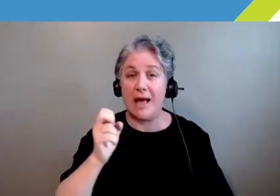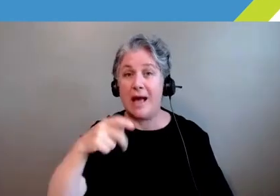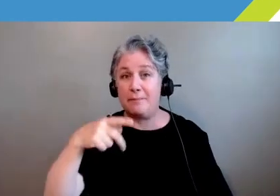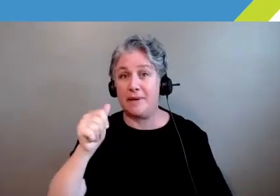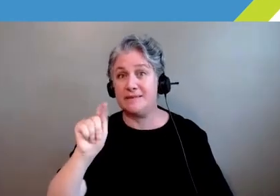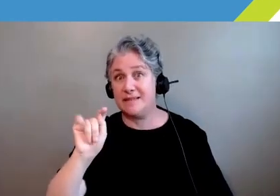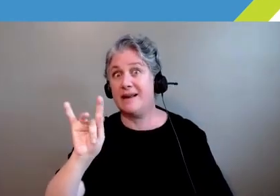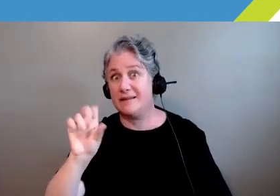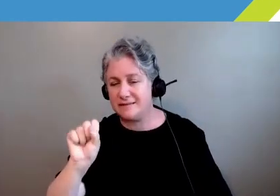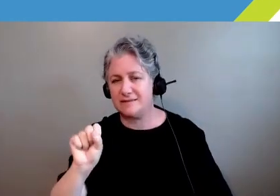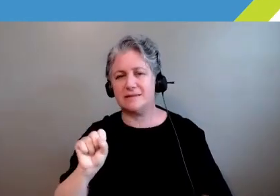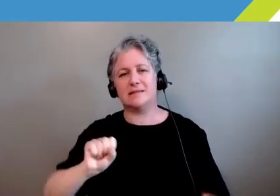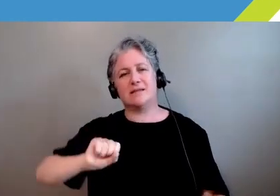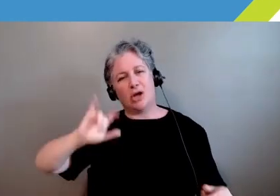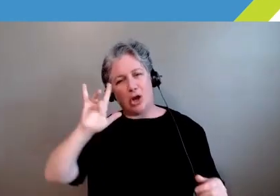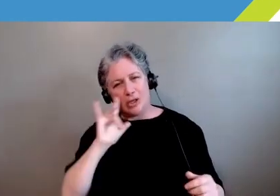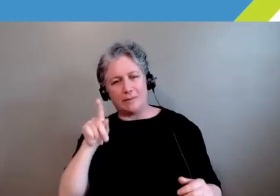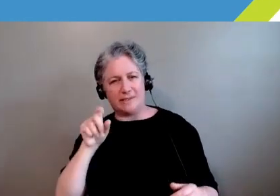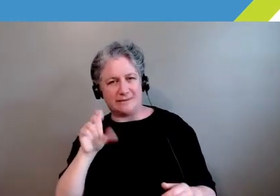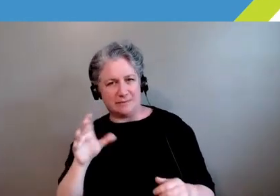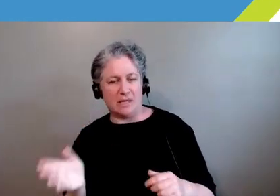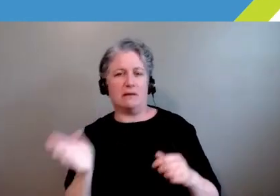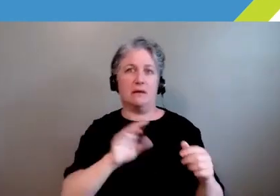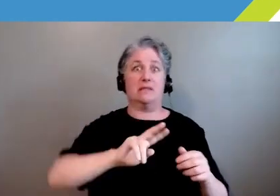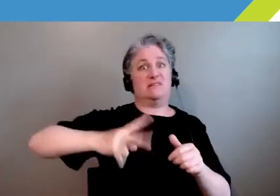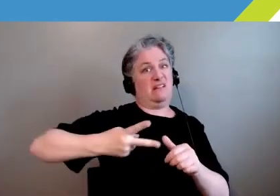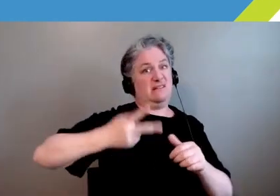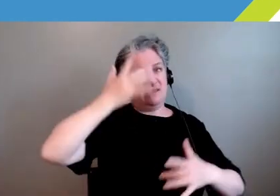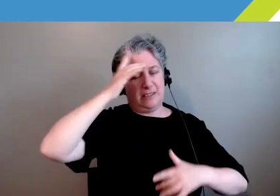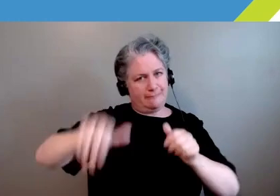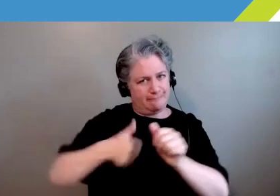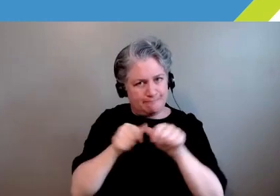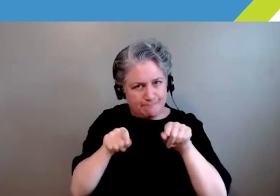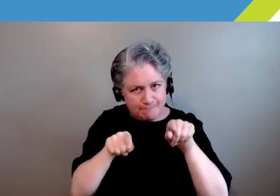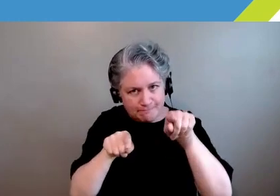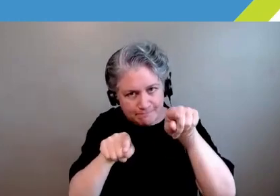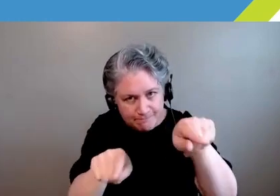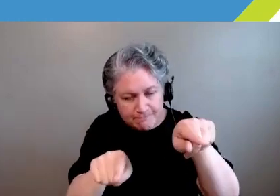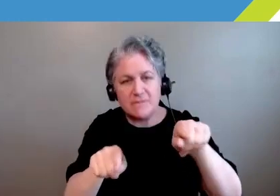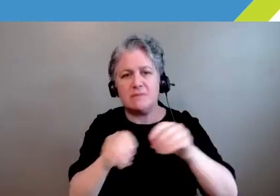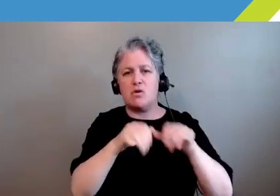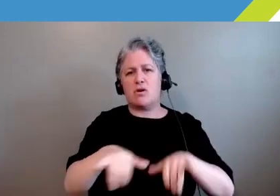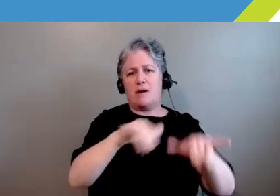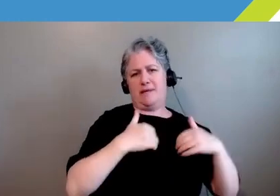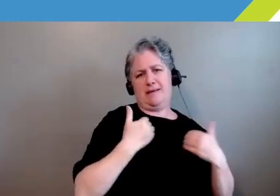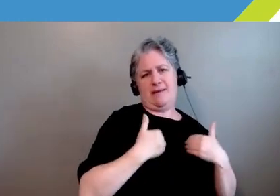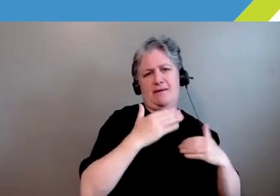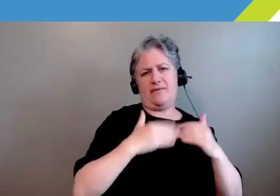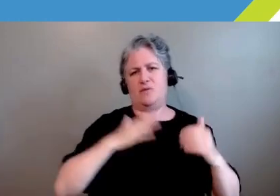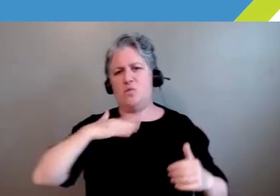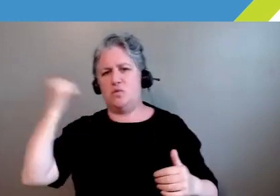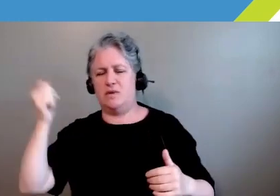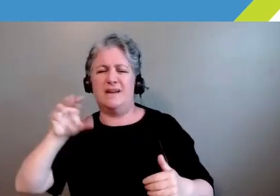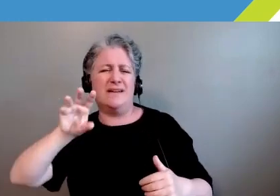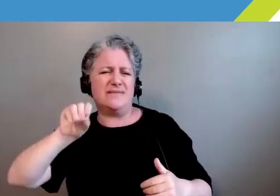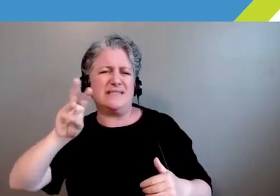that looks like a second autoimmune disease. And if you look, that's much more common in the young patients than it is in the old patients. By the time you're